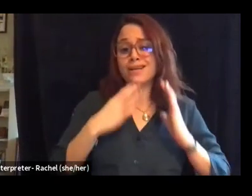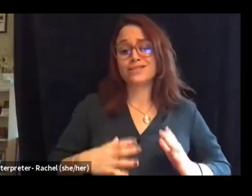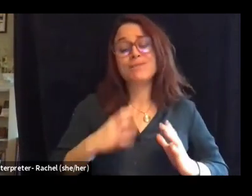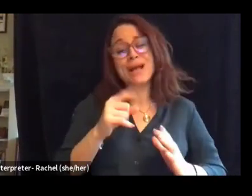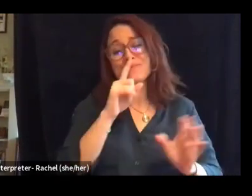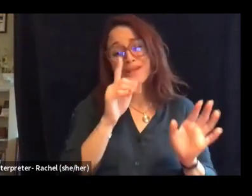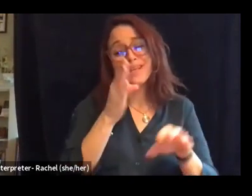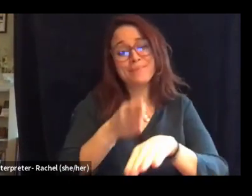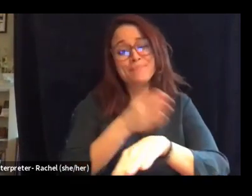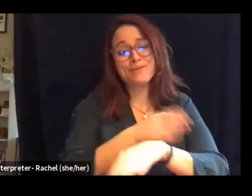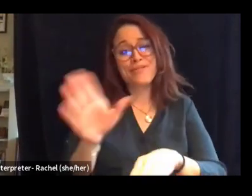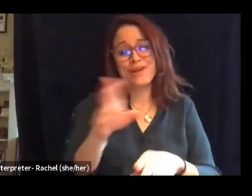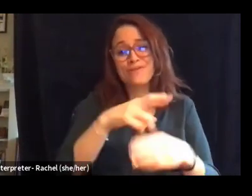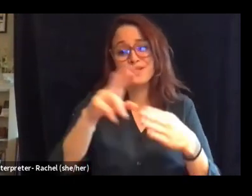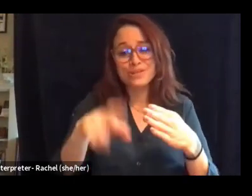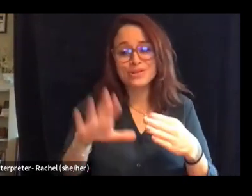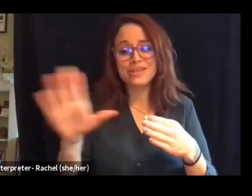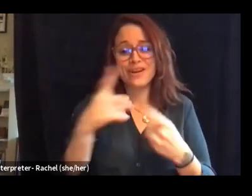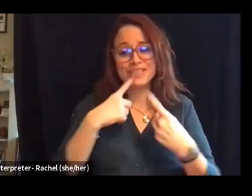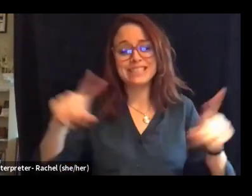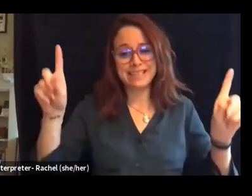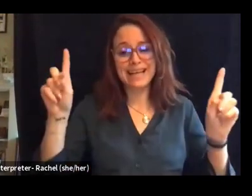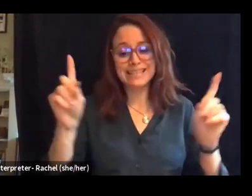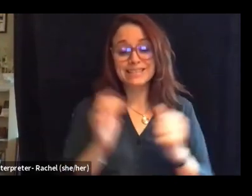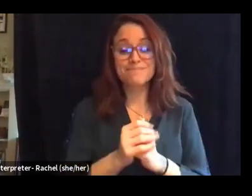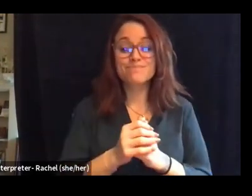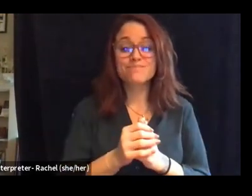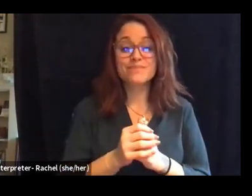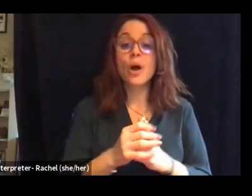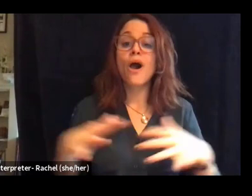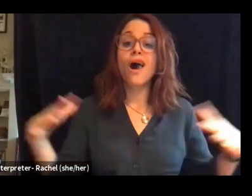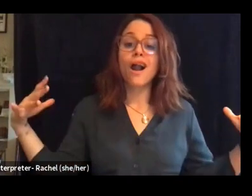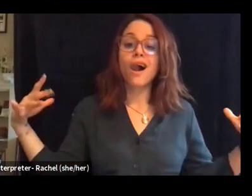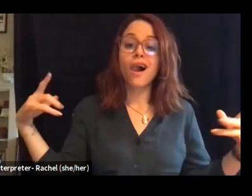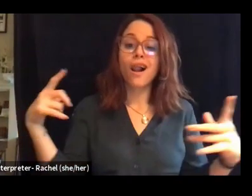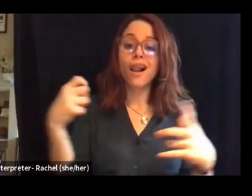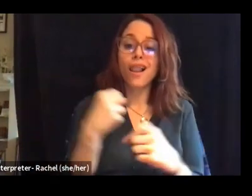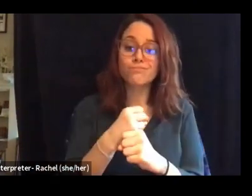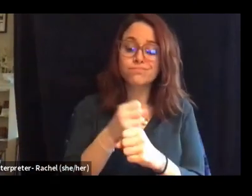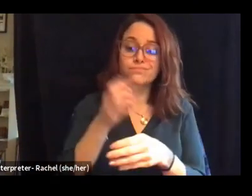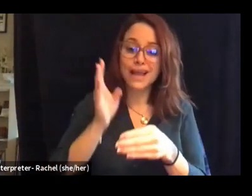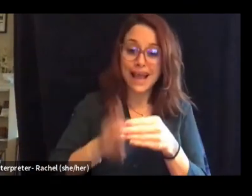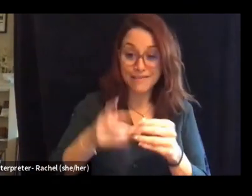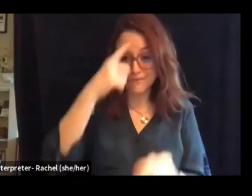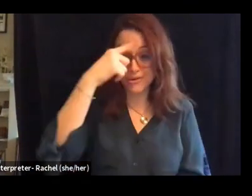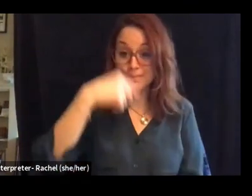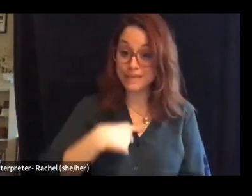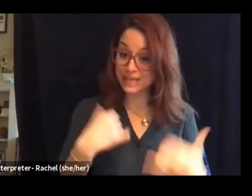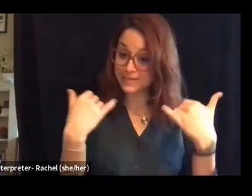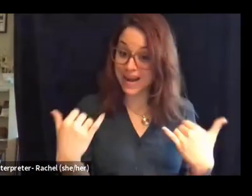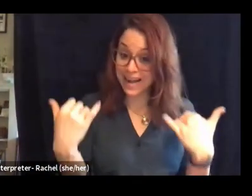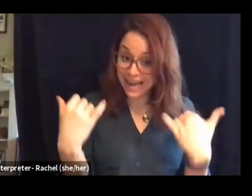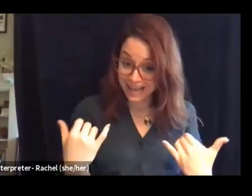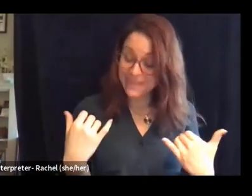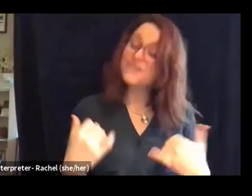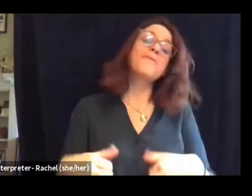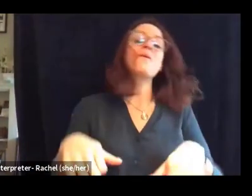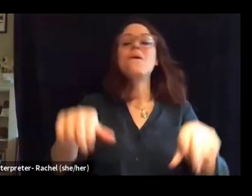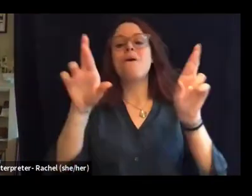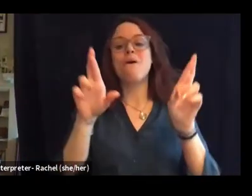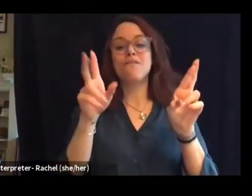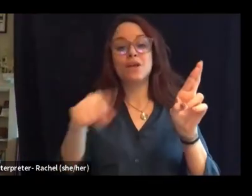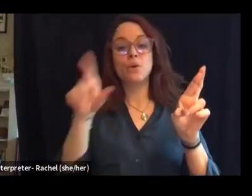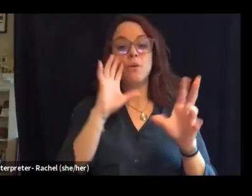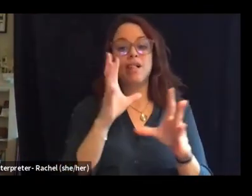that said, that is the end of the show for me at this point. Hopefully you'll be receiving